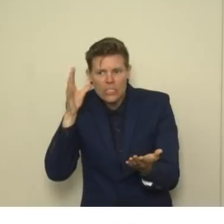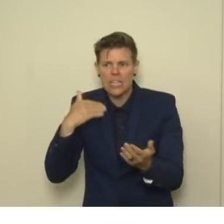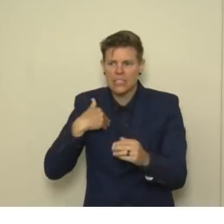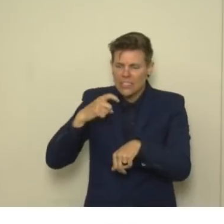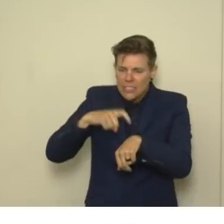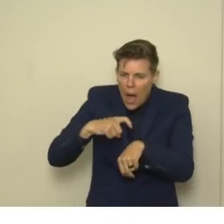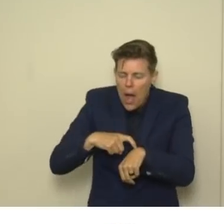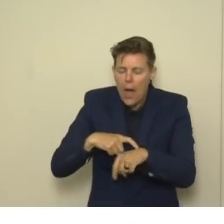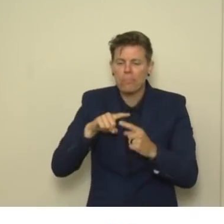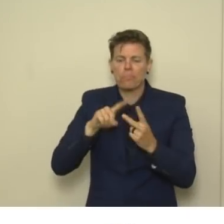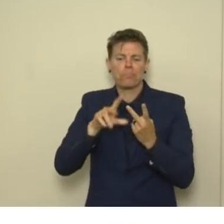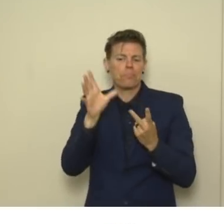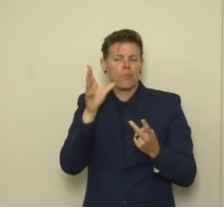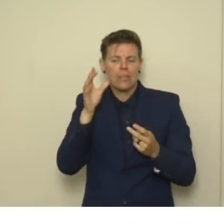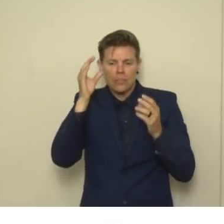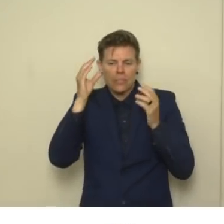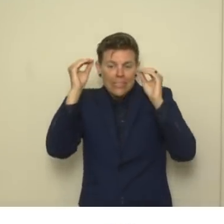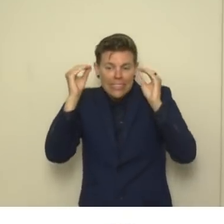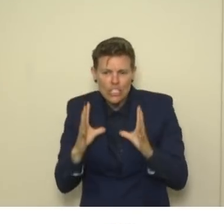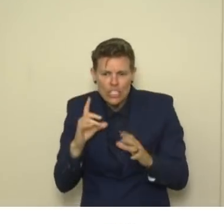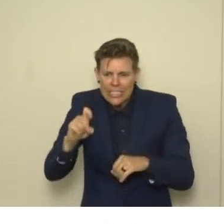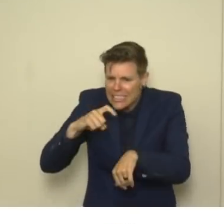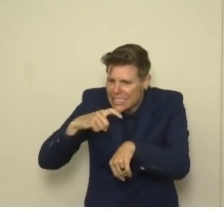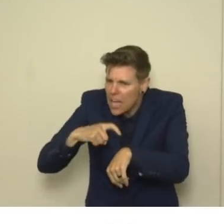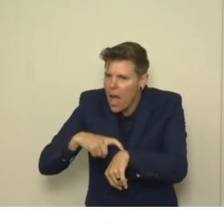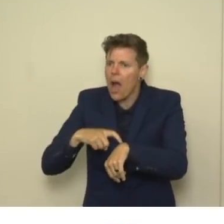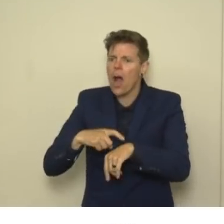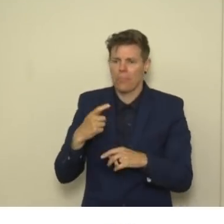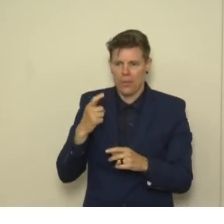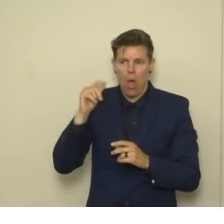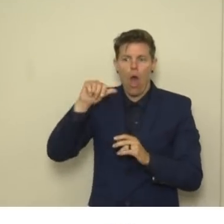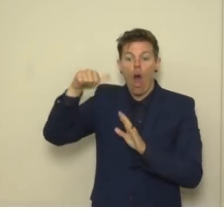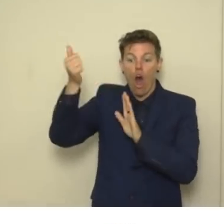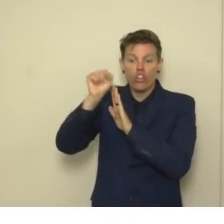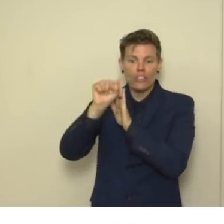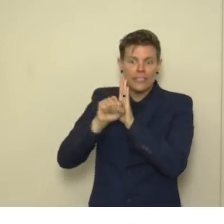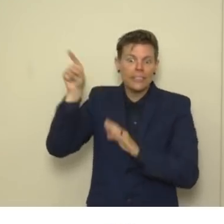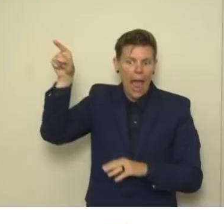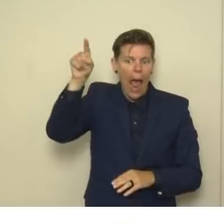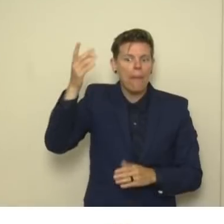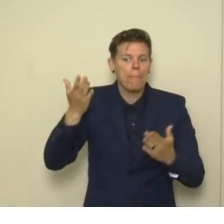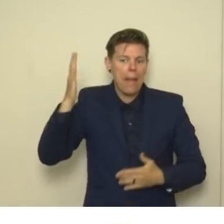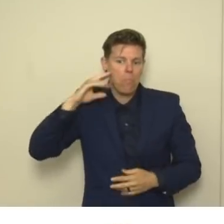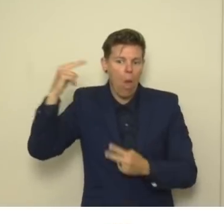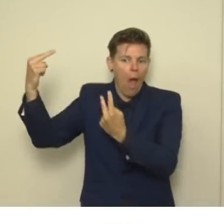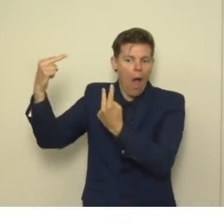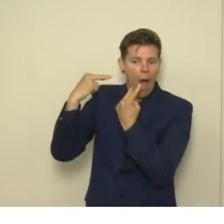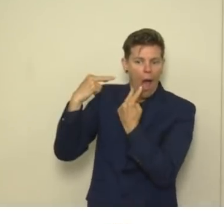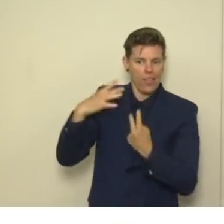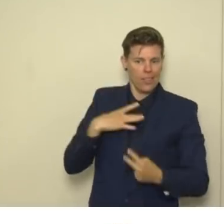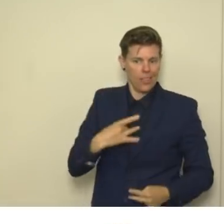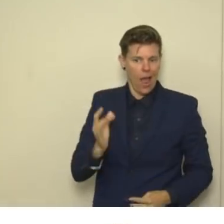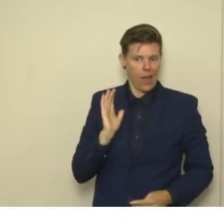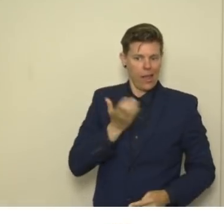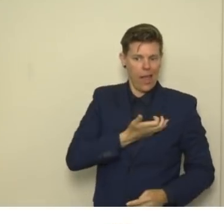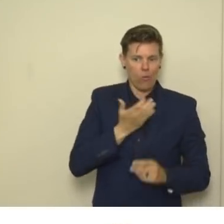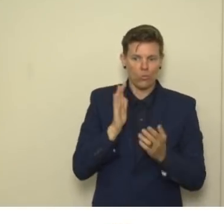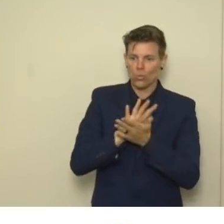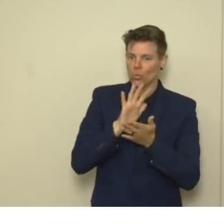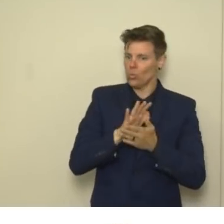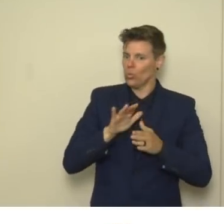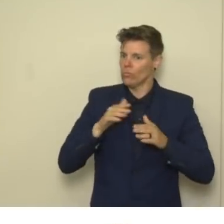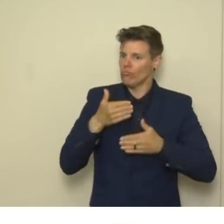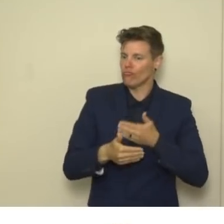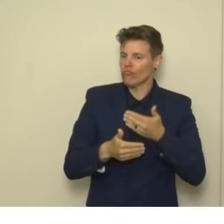follow with this decision, because what's going on around the country is the United States has 4% of